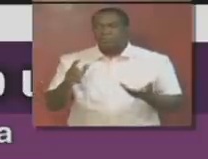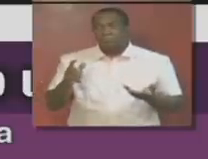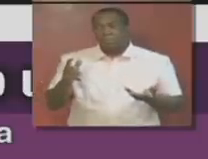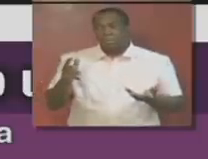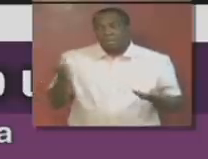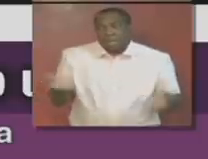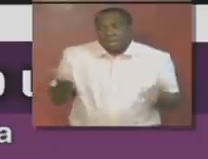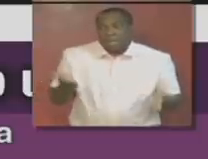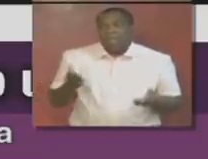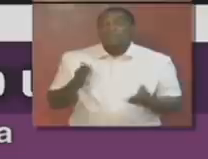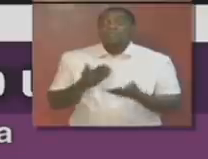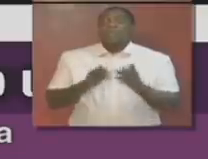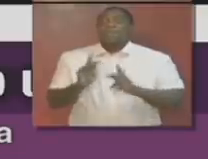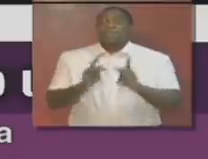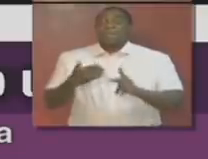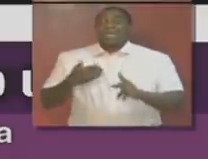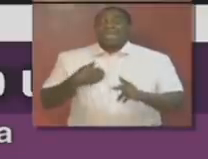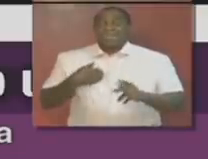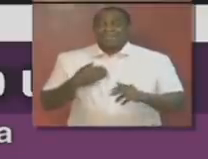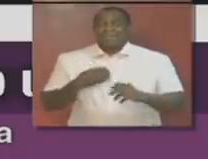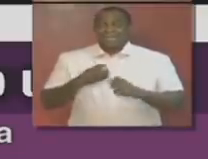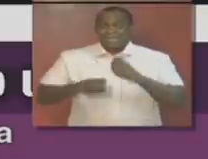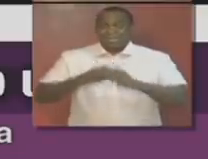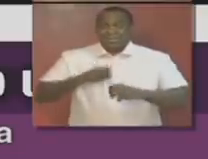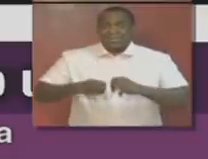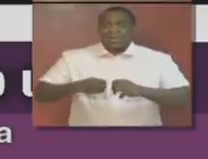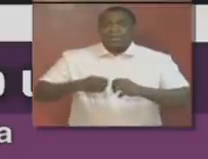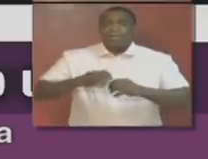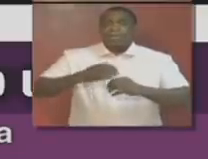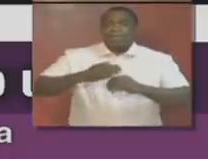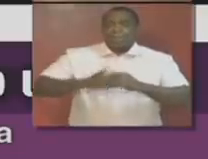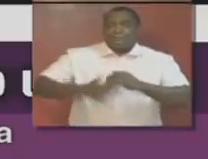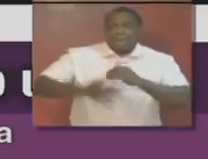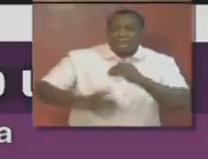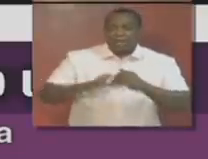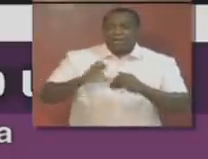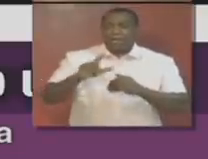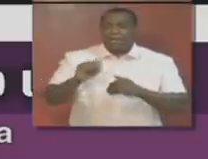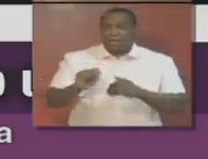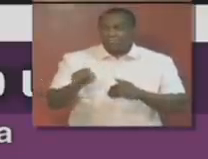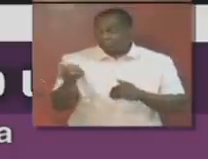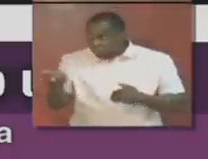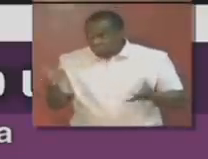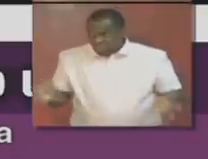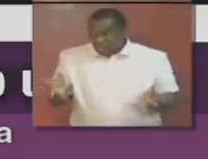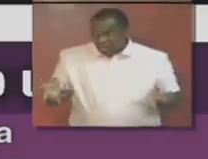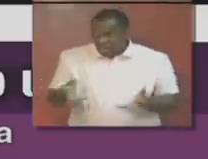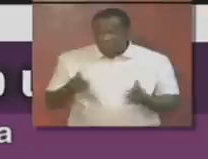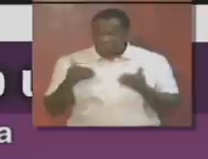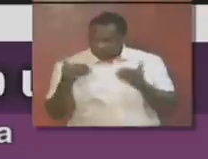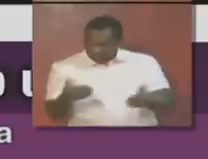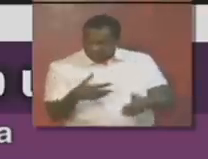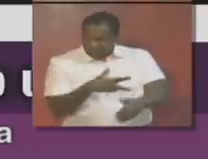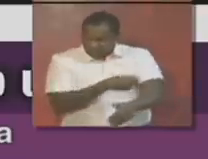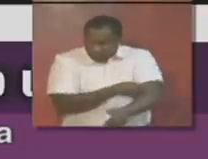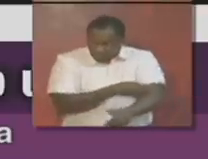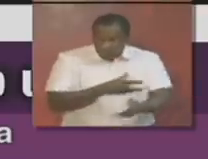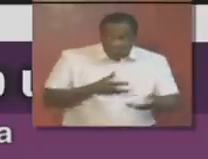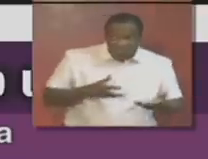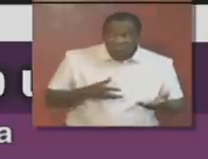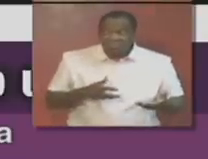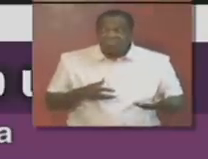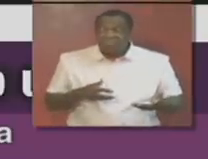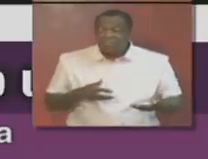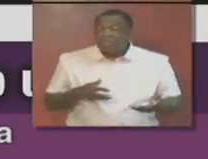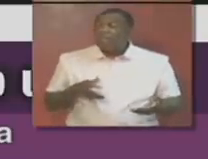well? And with those who have already been vaccinated, have we seen any further negative effects from